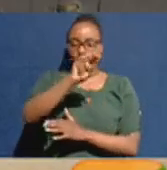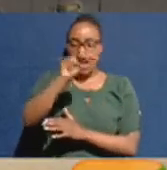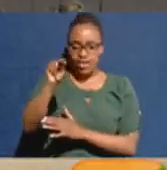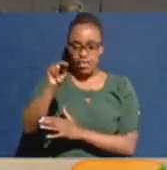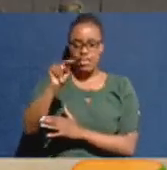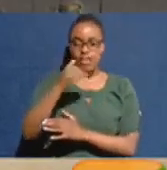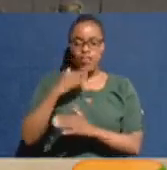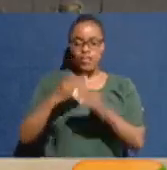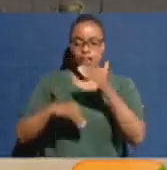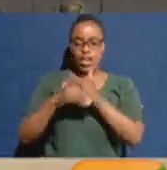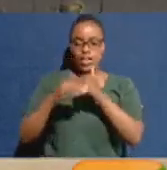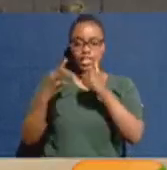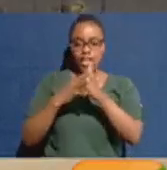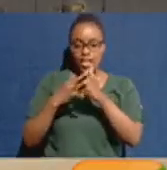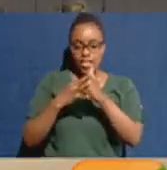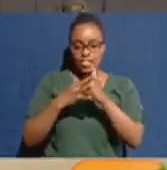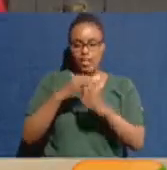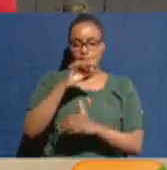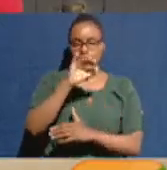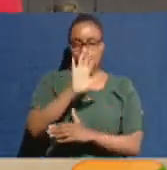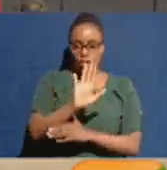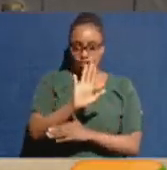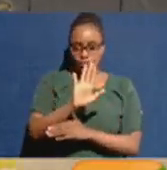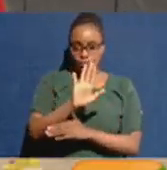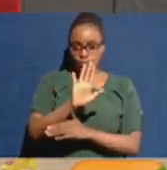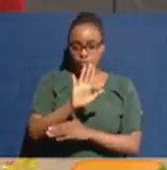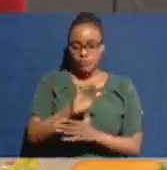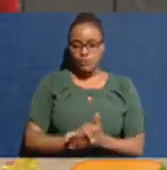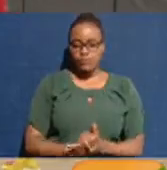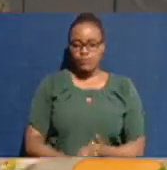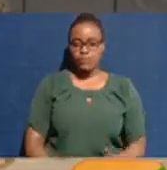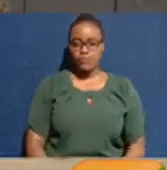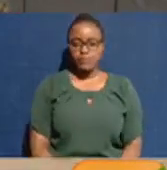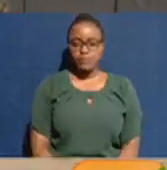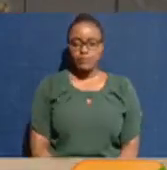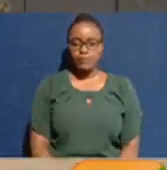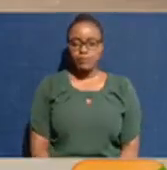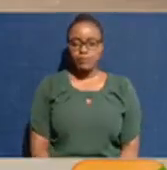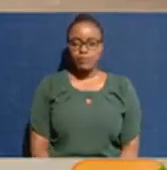added 8 and 5 respectively.